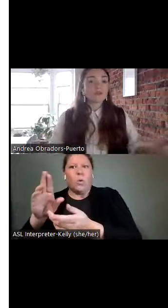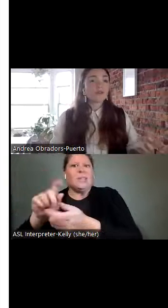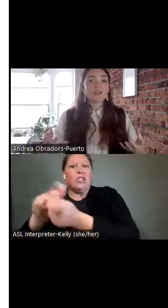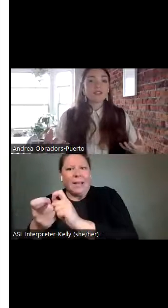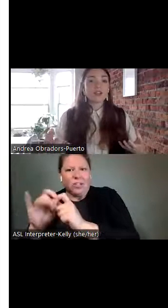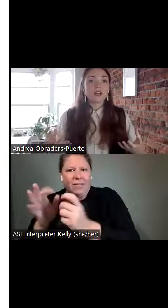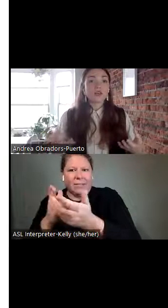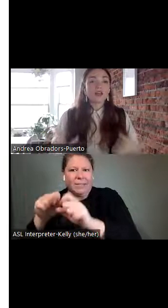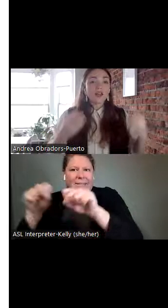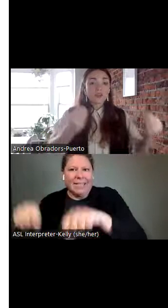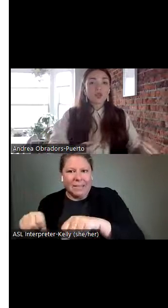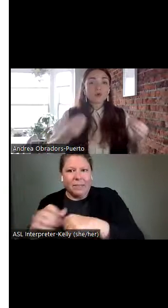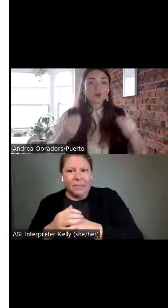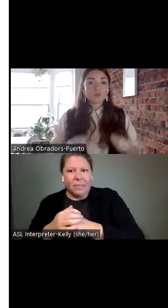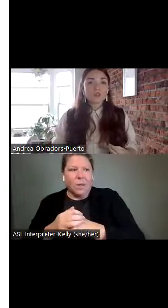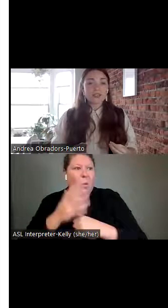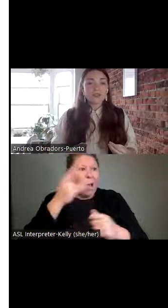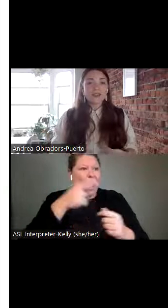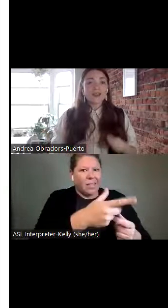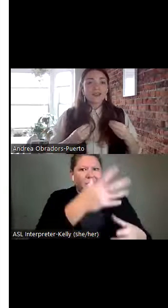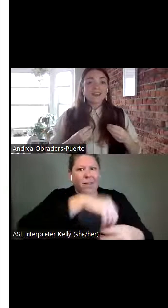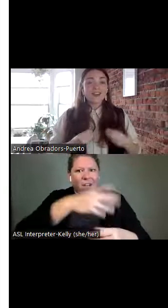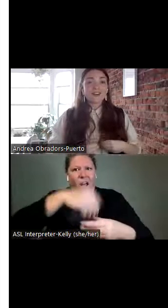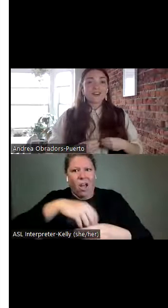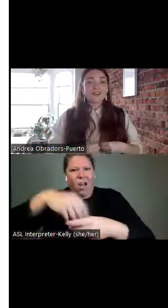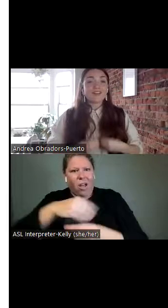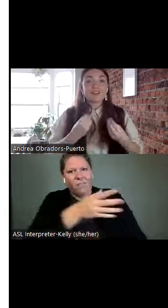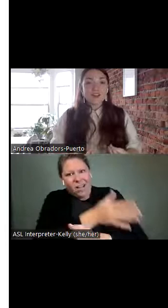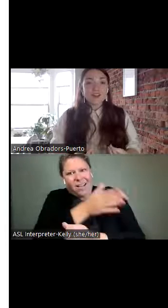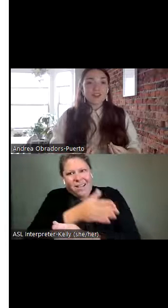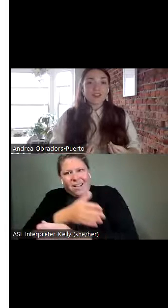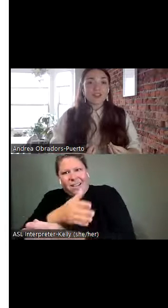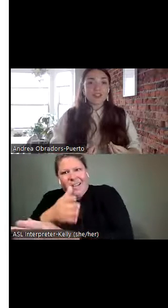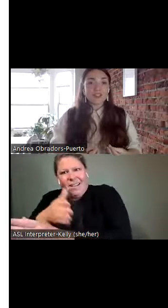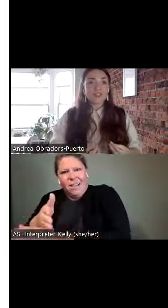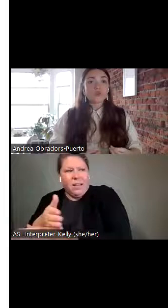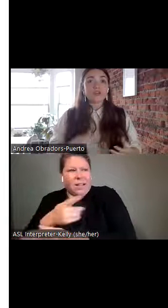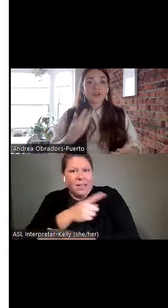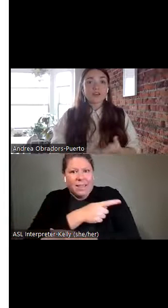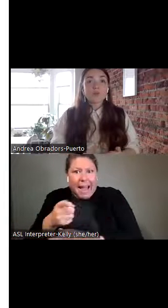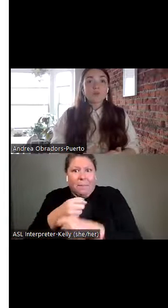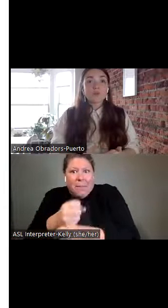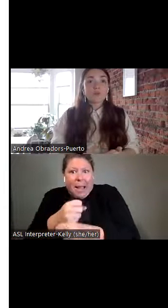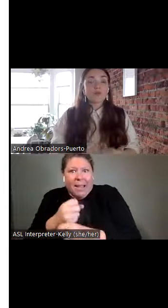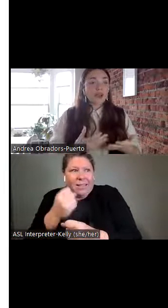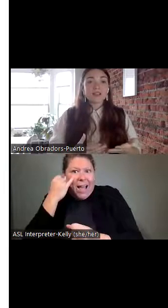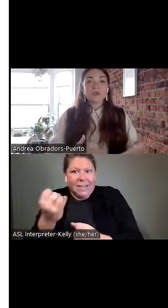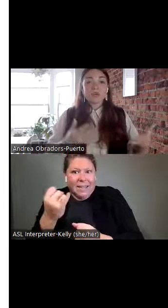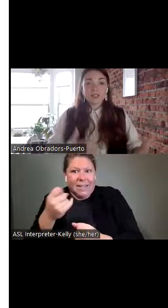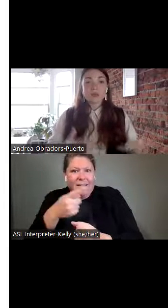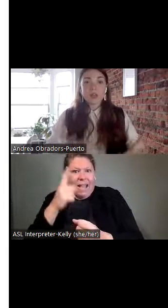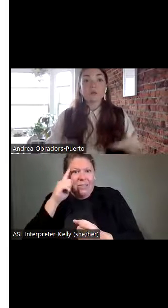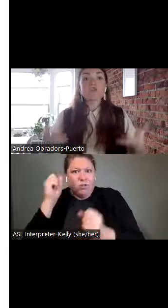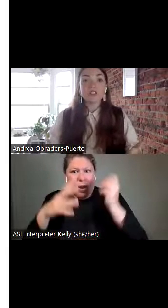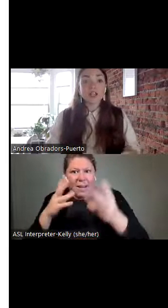comes from the very inside, right? They are part of the team. They are the creators of the idea. So they are gonna be fighting for